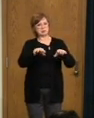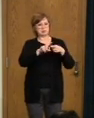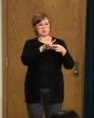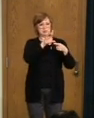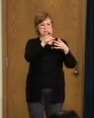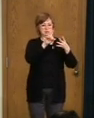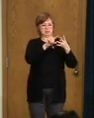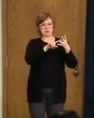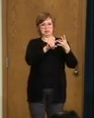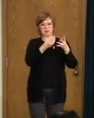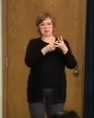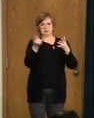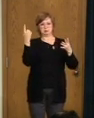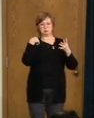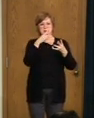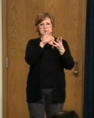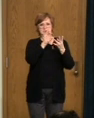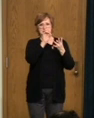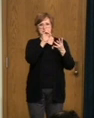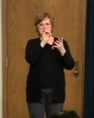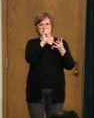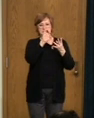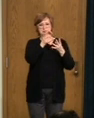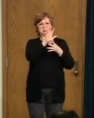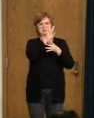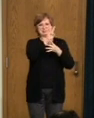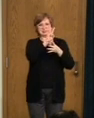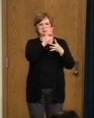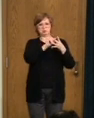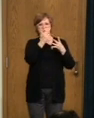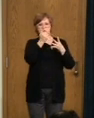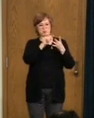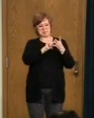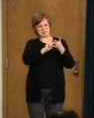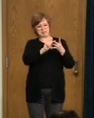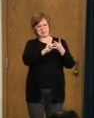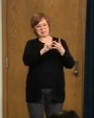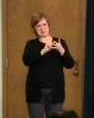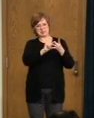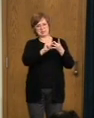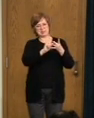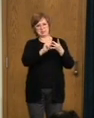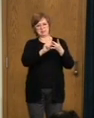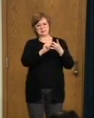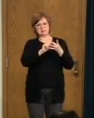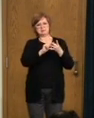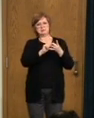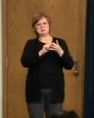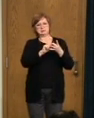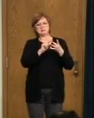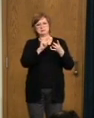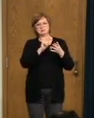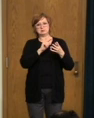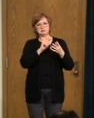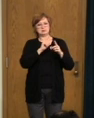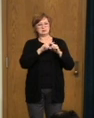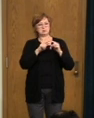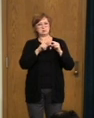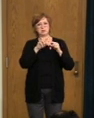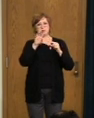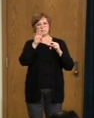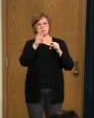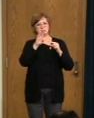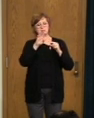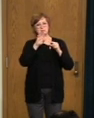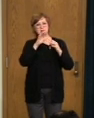13th. 911 are pending investigation. For 406, no specific source of exposure can be identified, and that's become more and